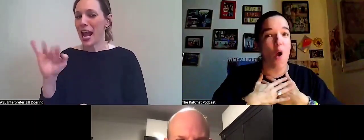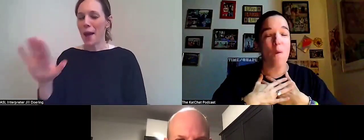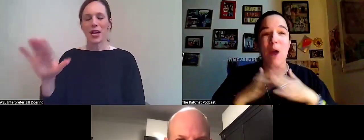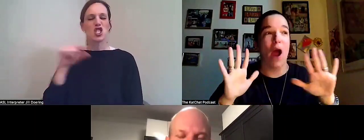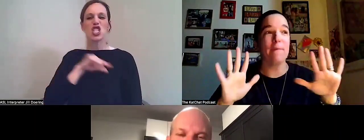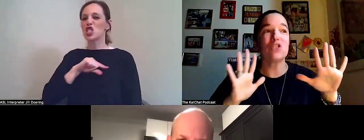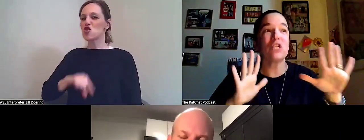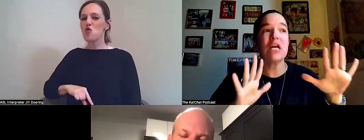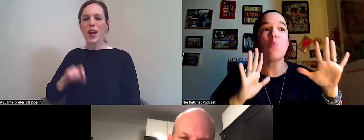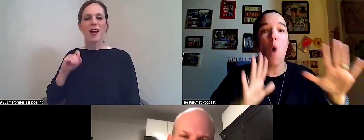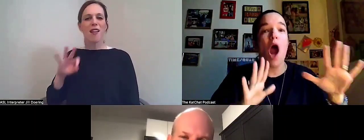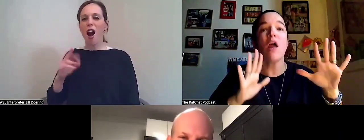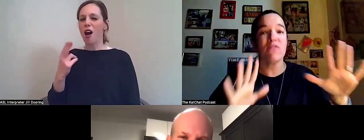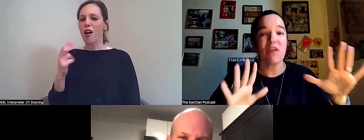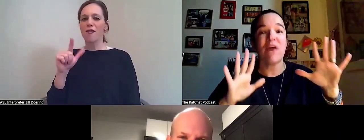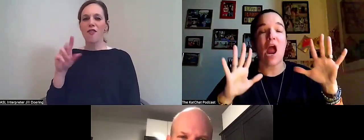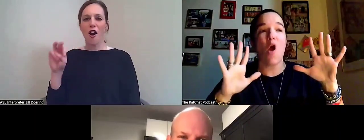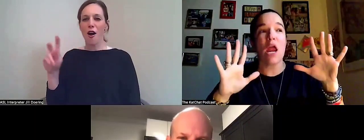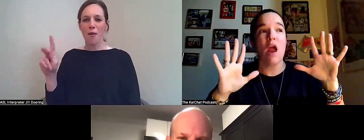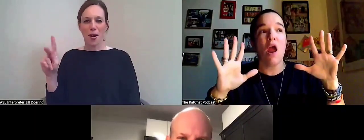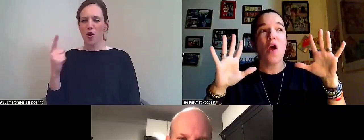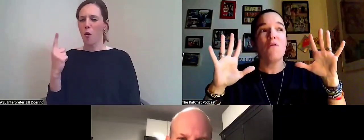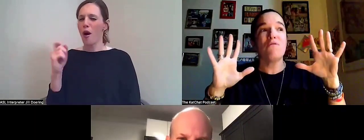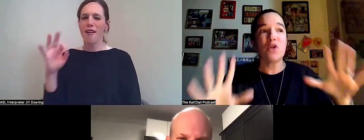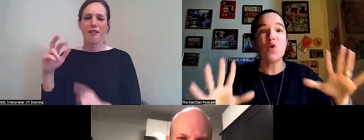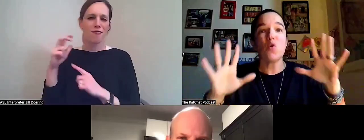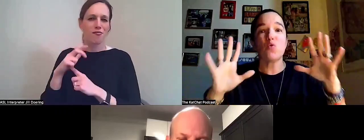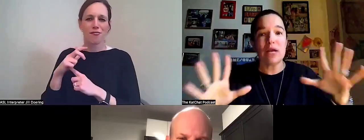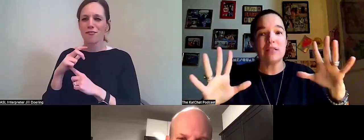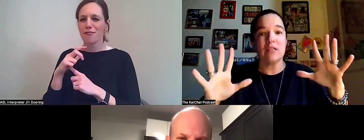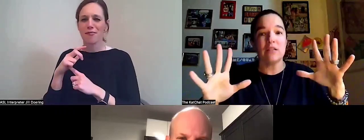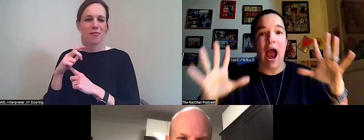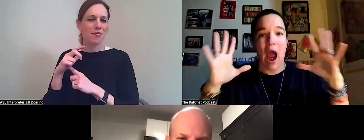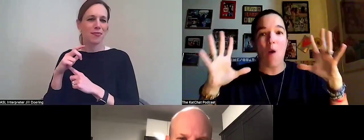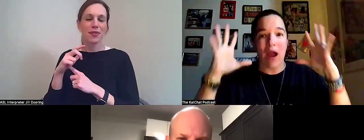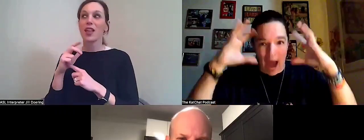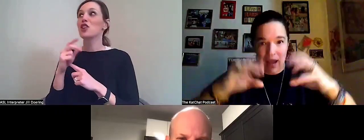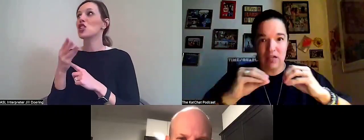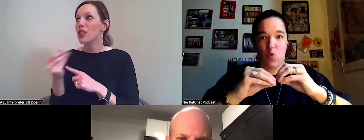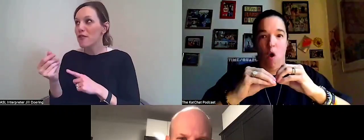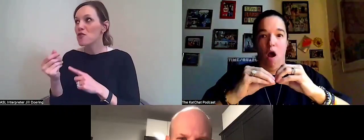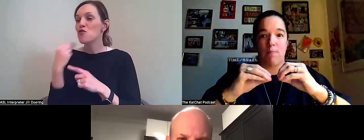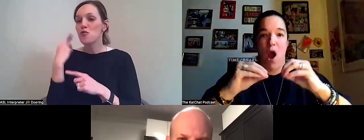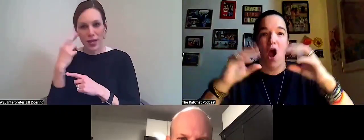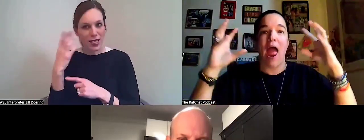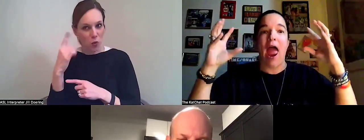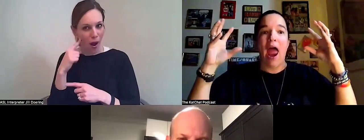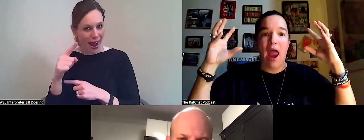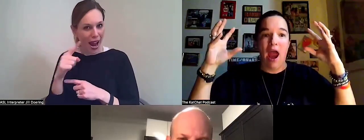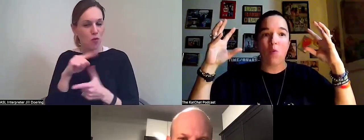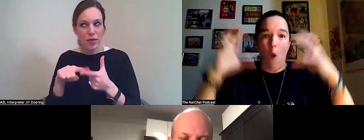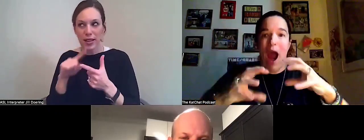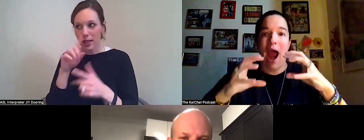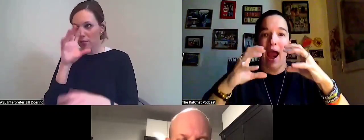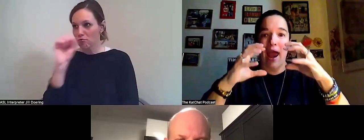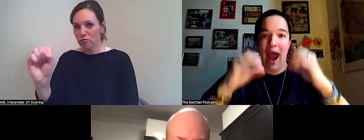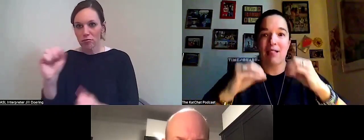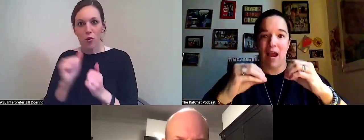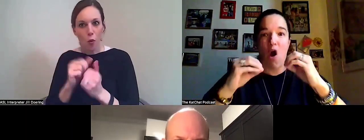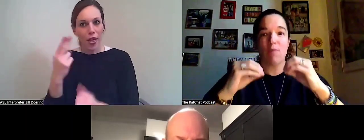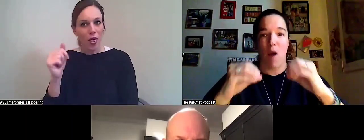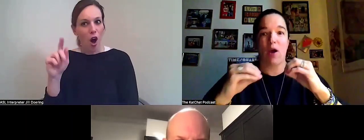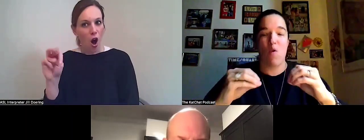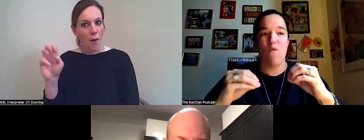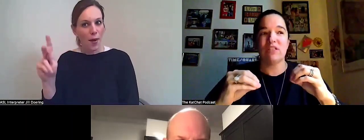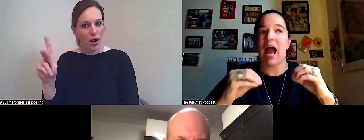of my home. She is one of the very few reasons how I got into Hallmark and why I